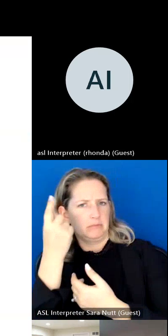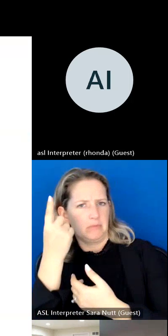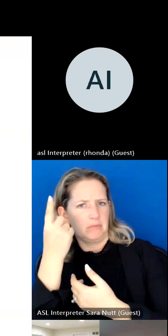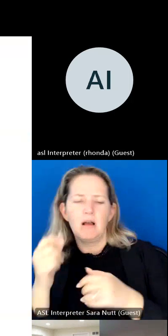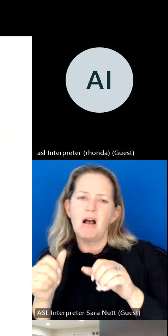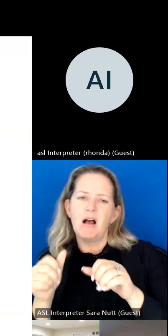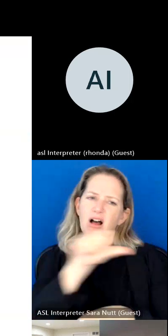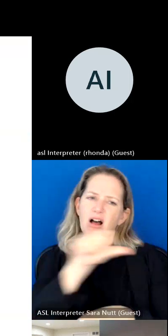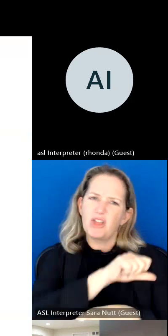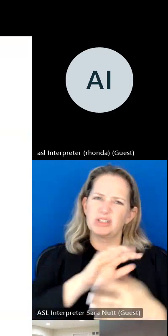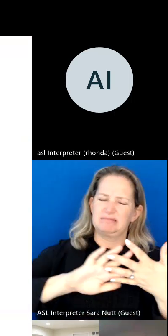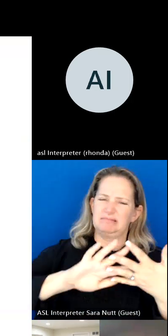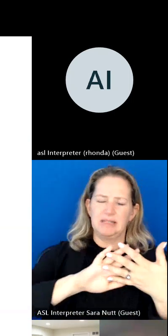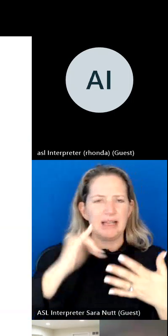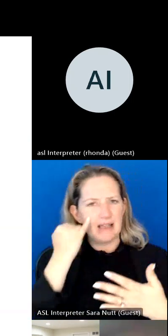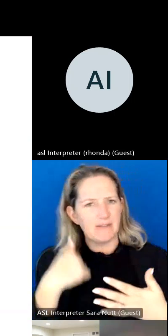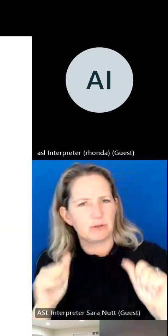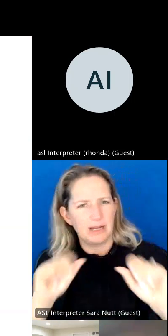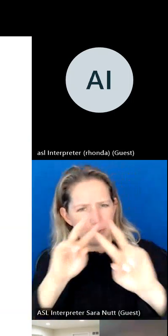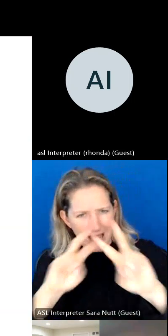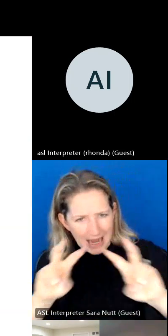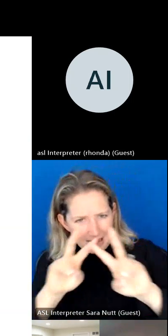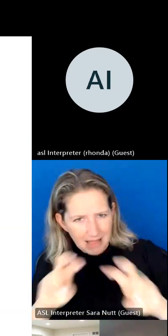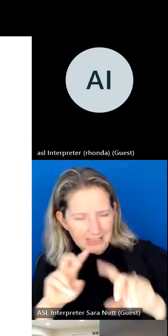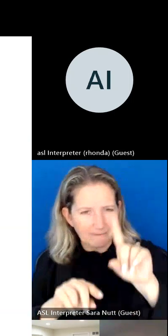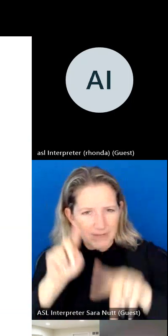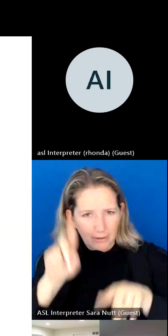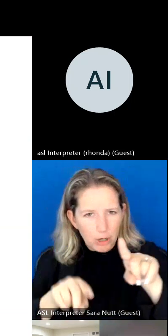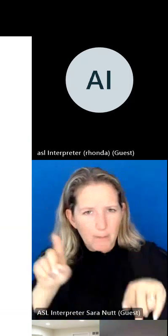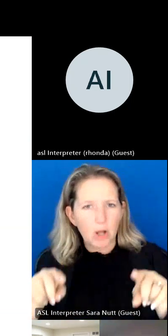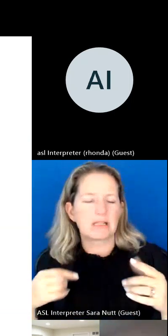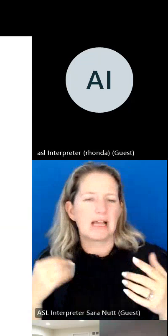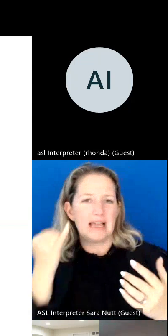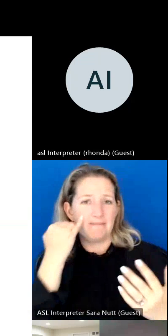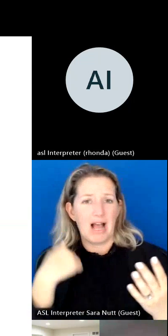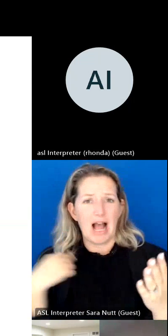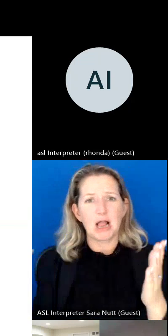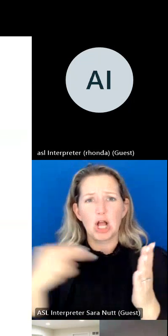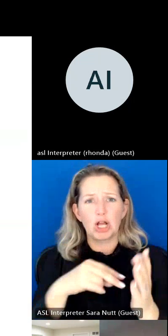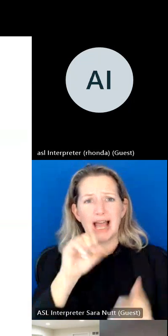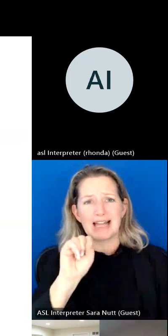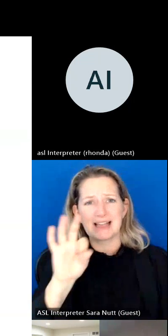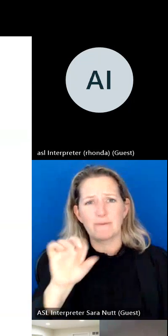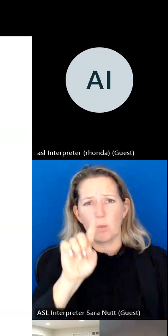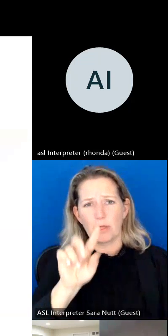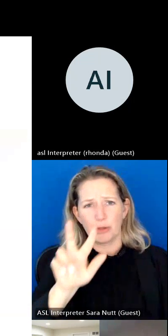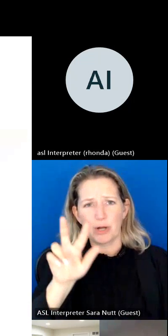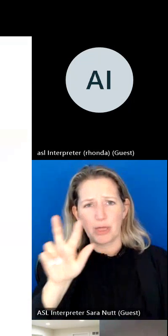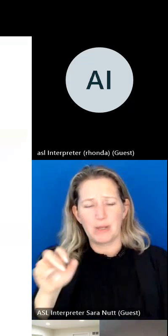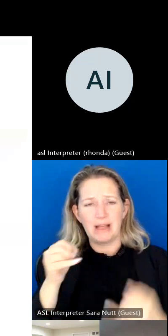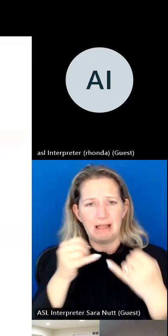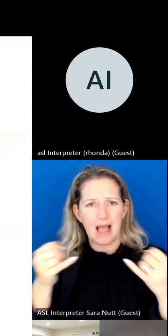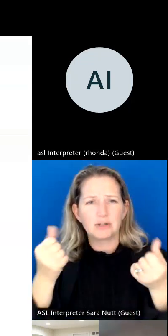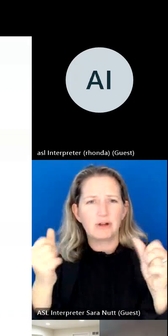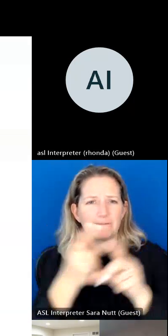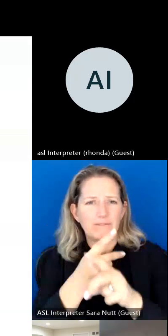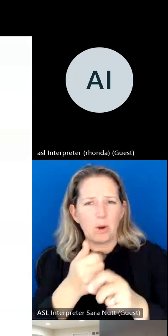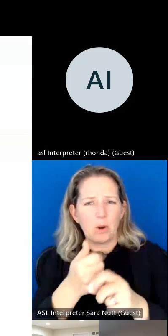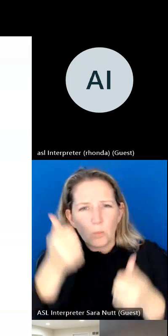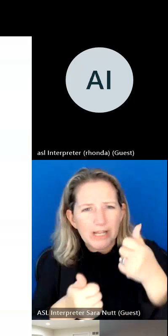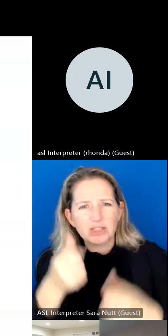reporting, and we look at a particular SF-133 line number, we are trying to puzzle out which GL codes are